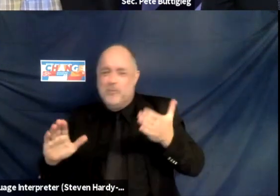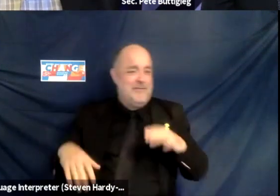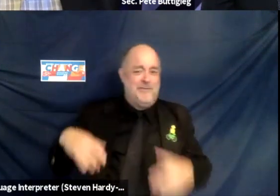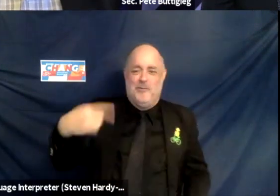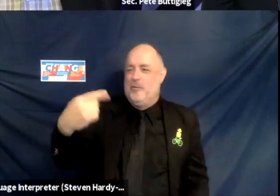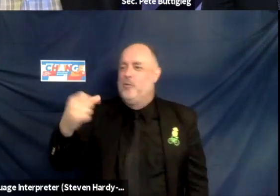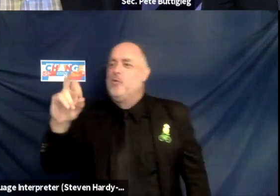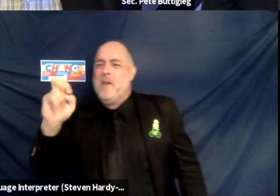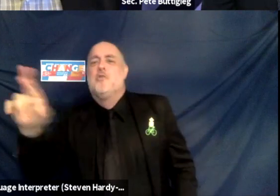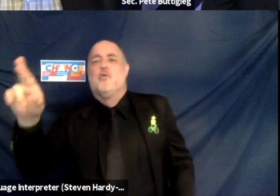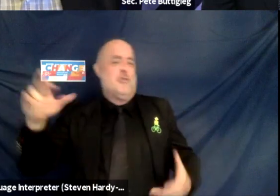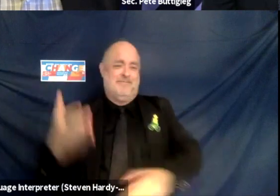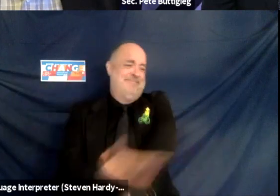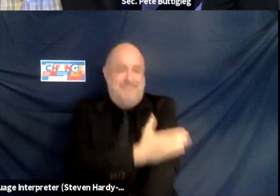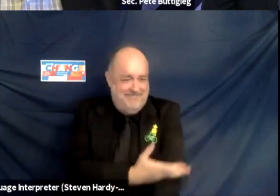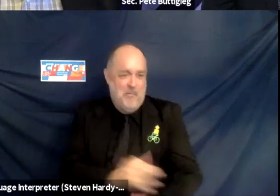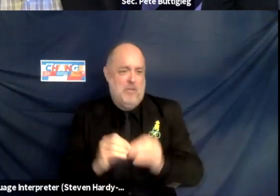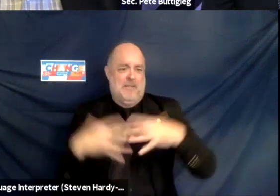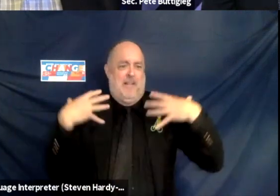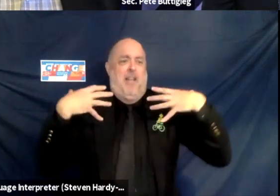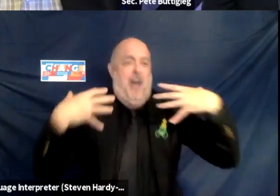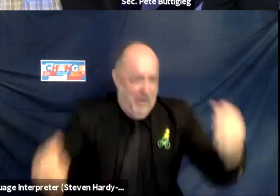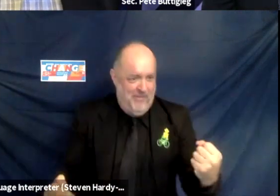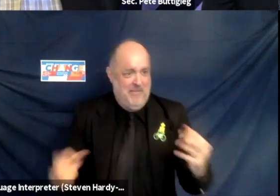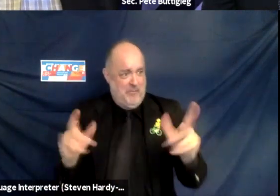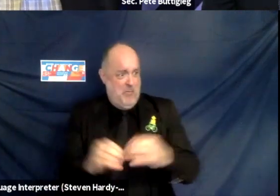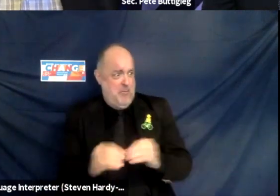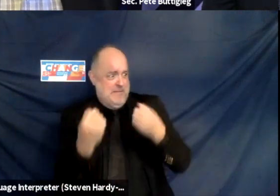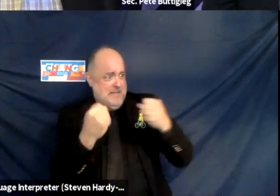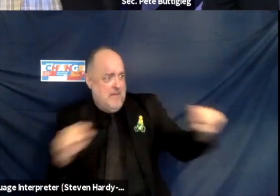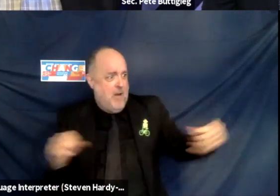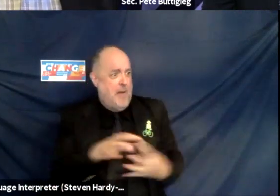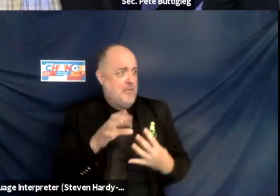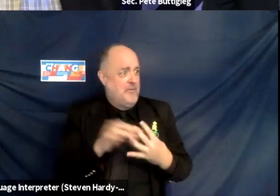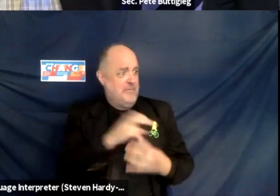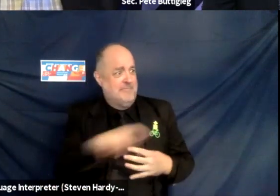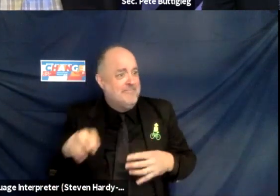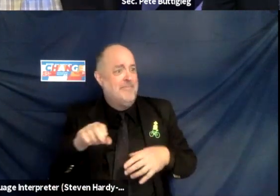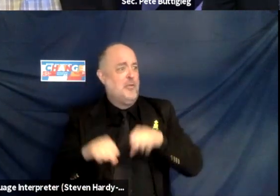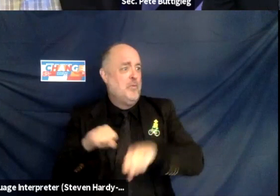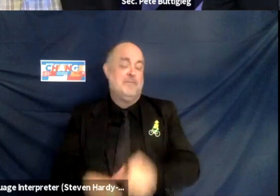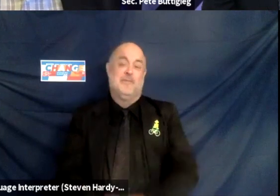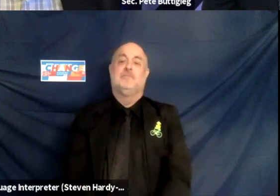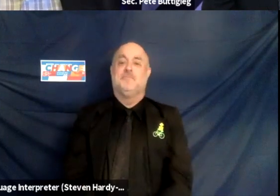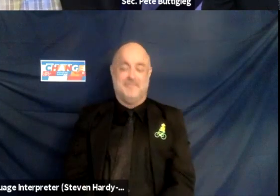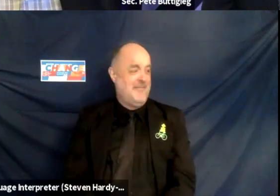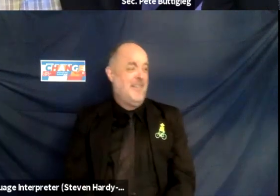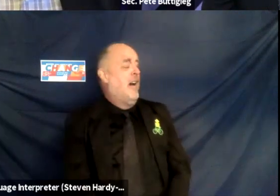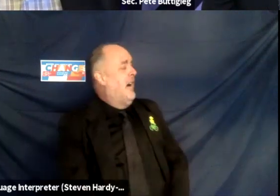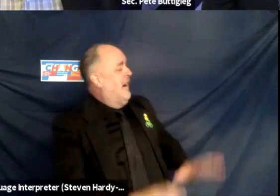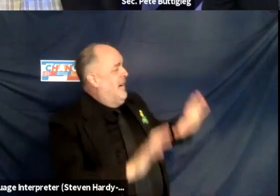country the more people have great, safe options to get around on two wheels. Yeah, that's great. That's great. You're absolutely right. I